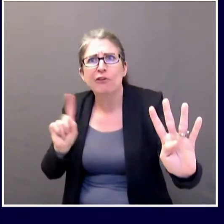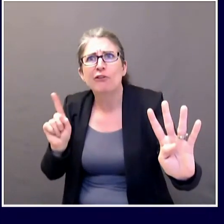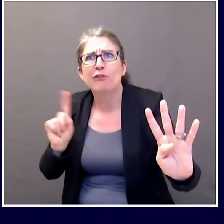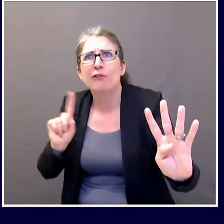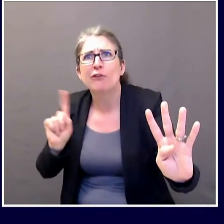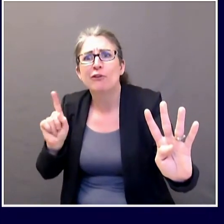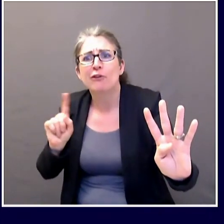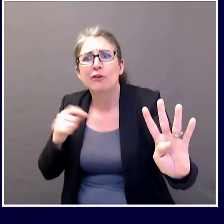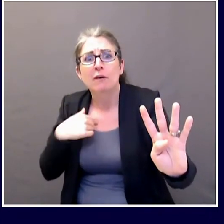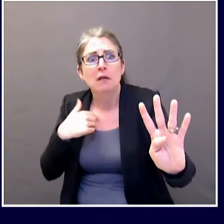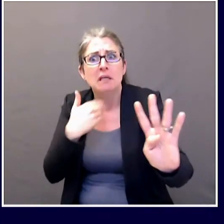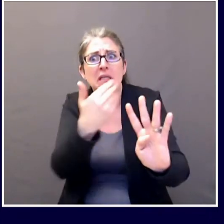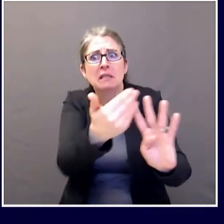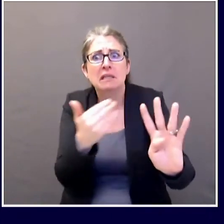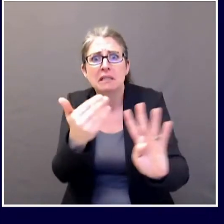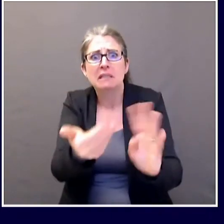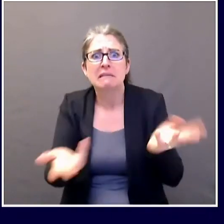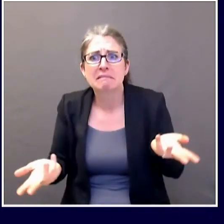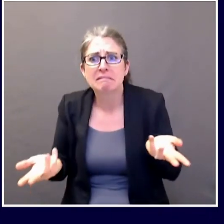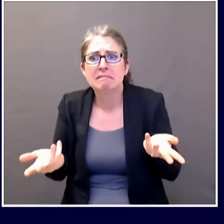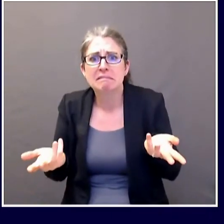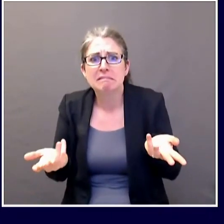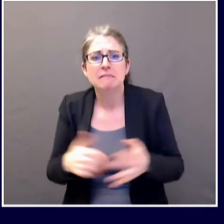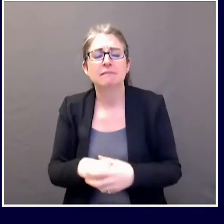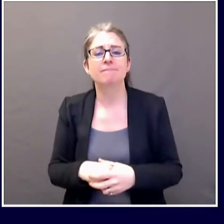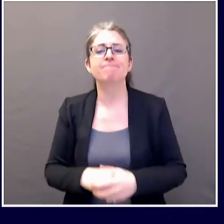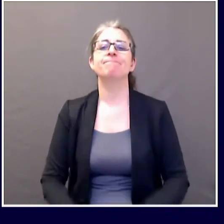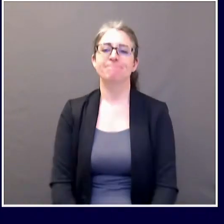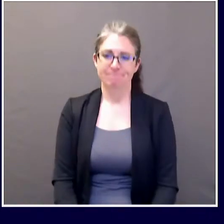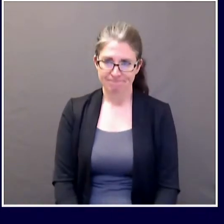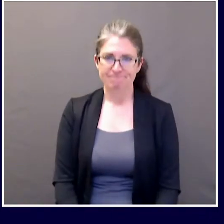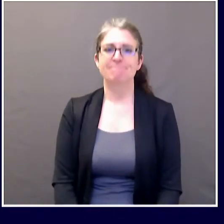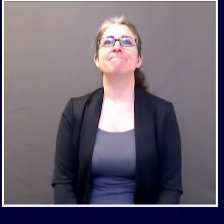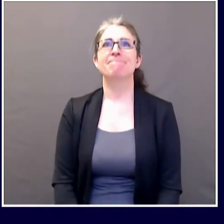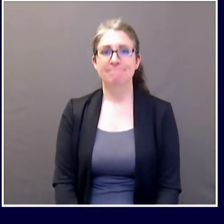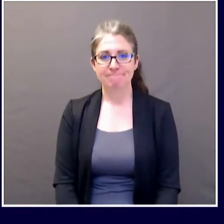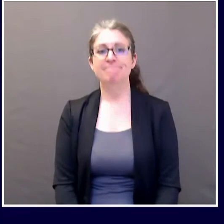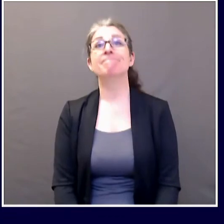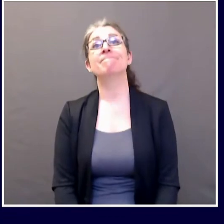that the composition of the line is not so much